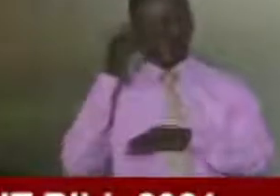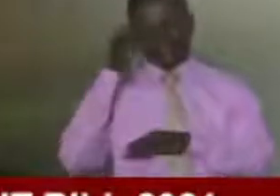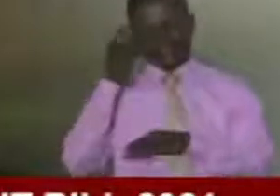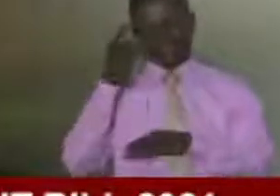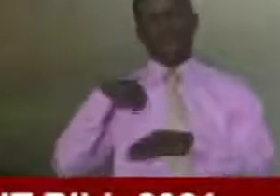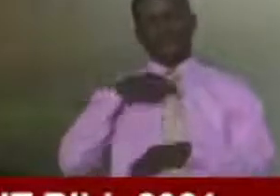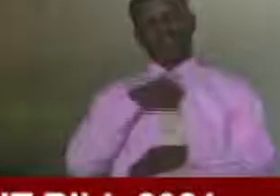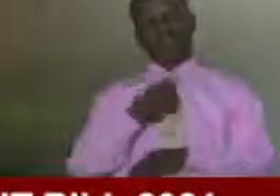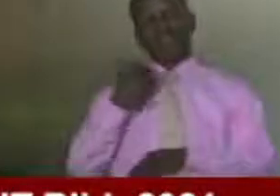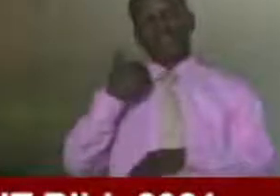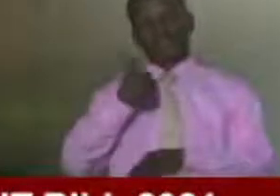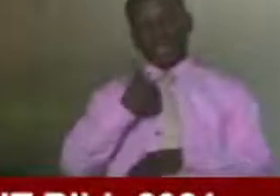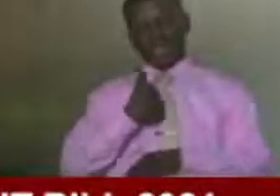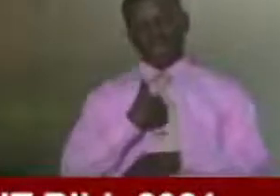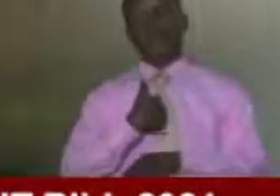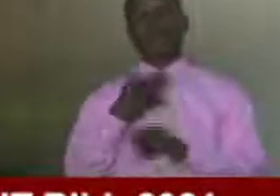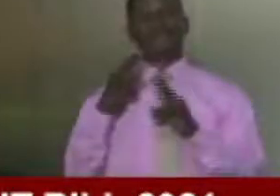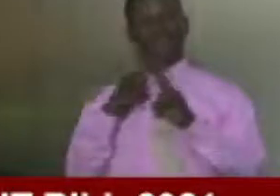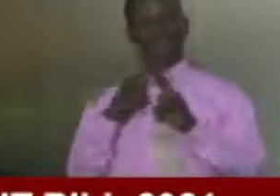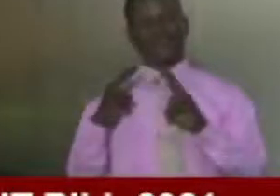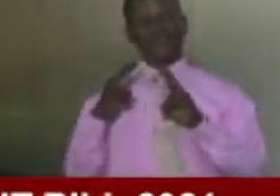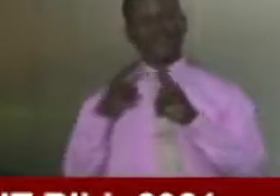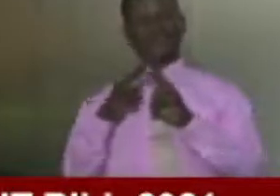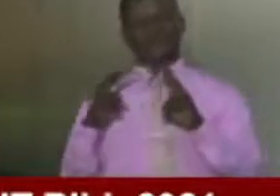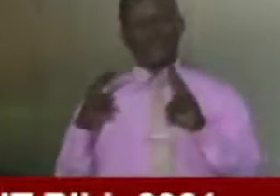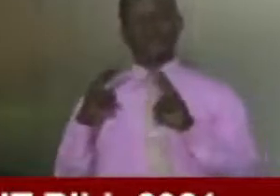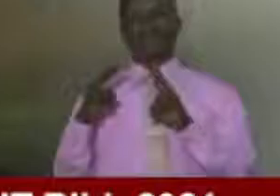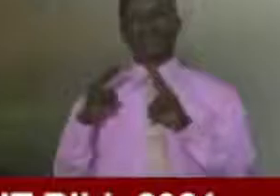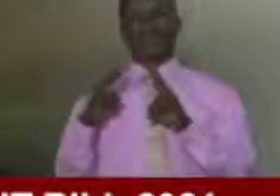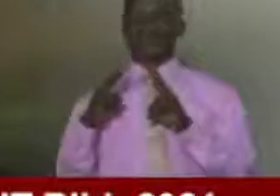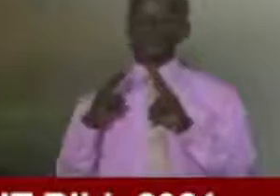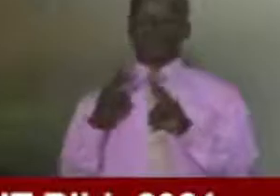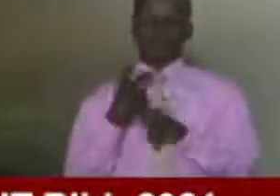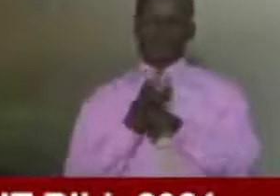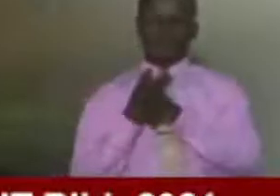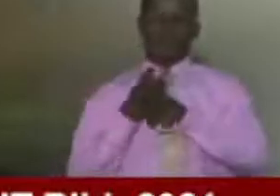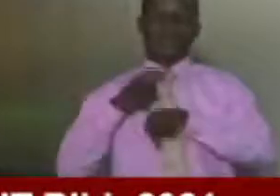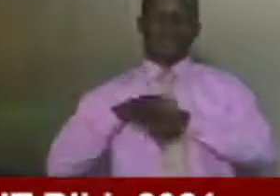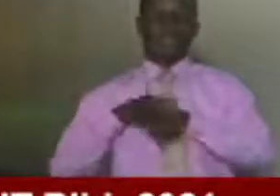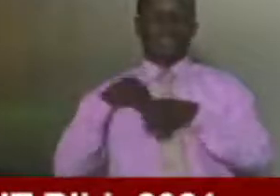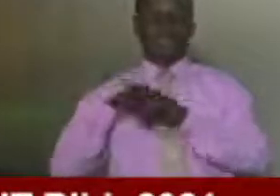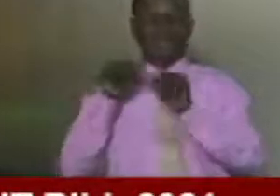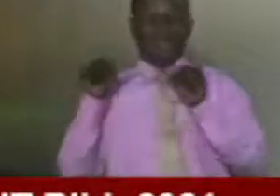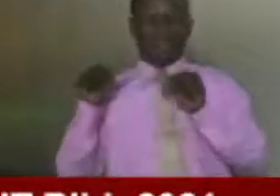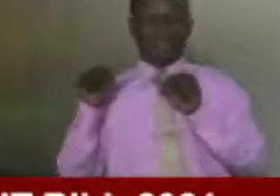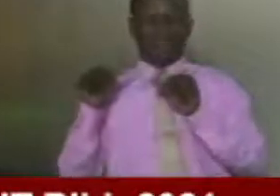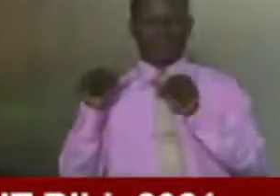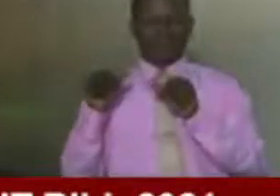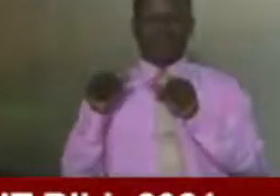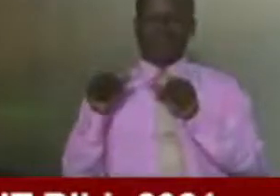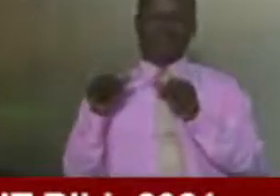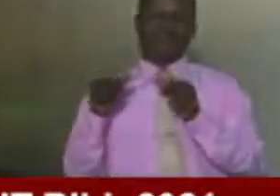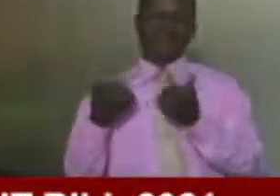we are at a very, very critical moment in terms of.